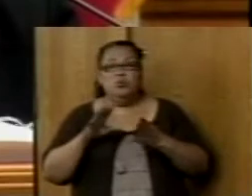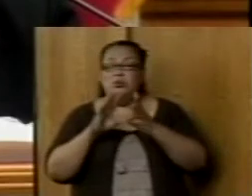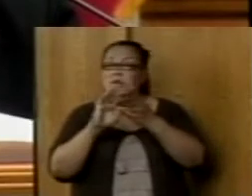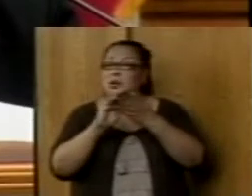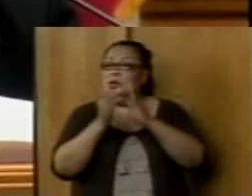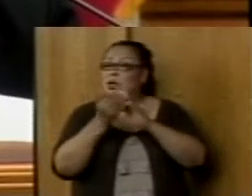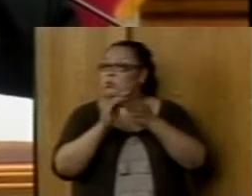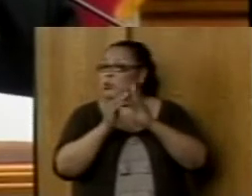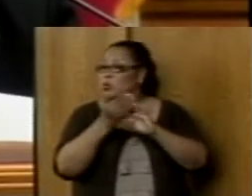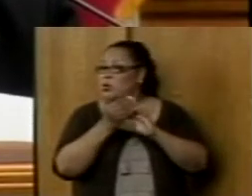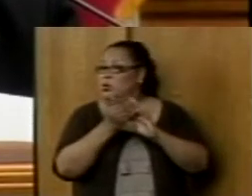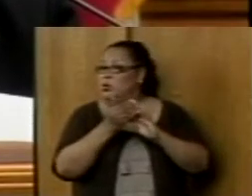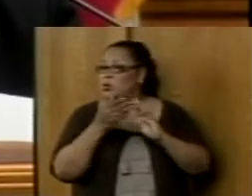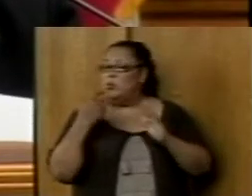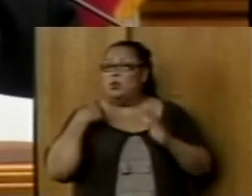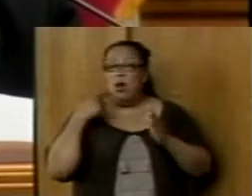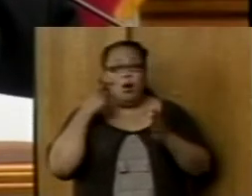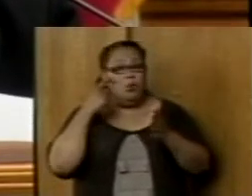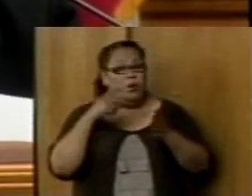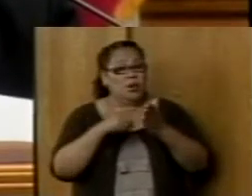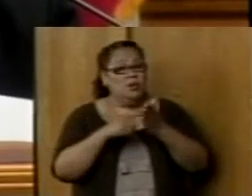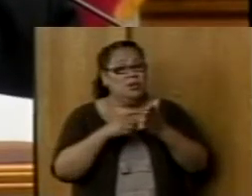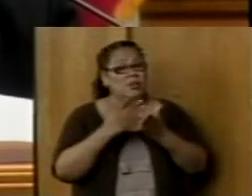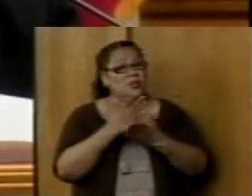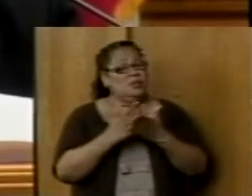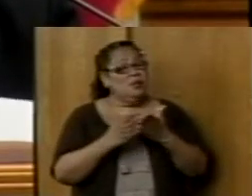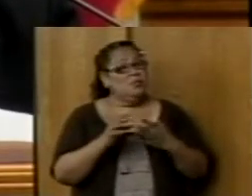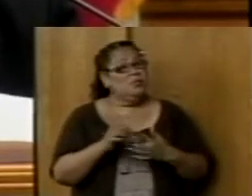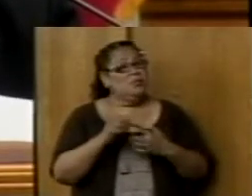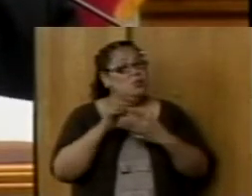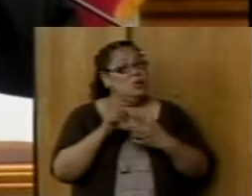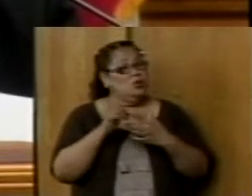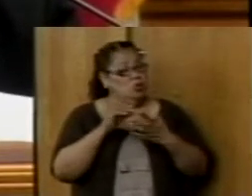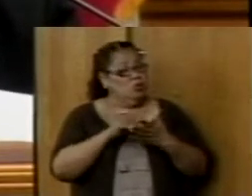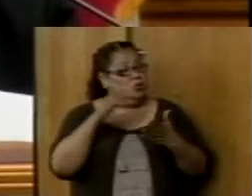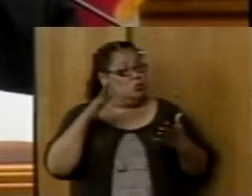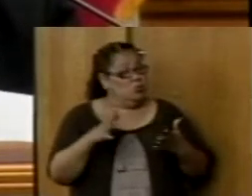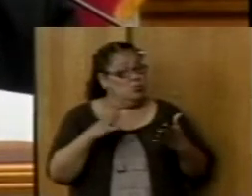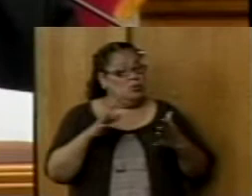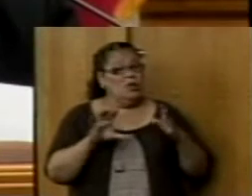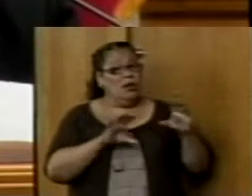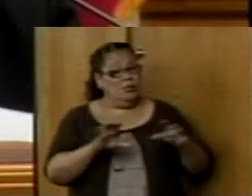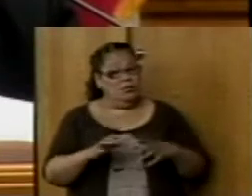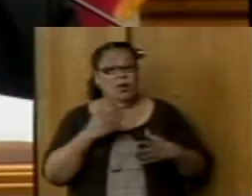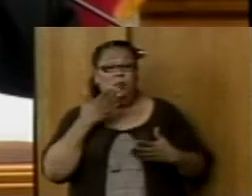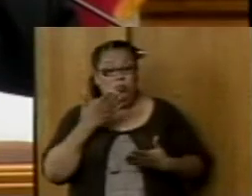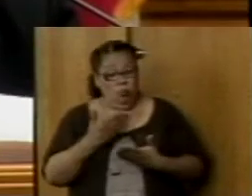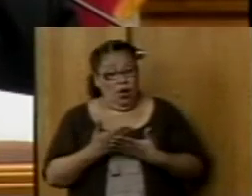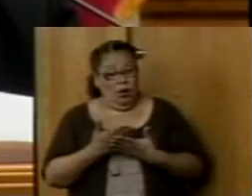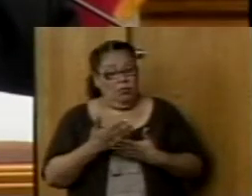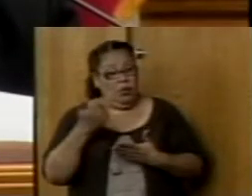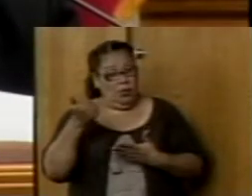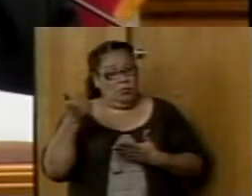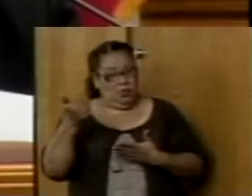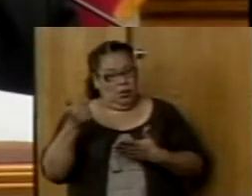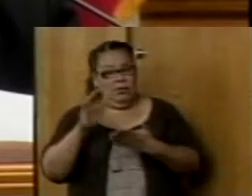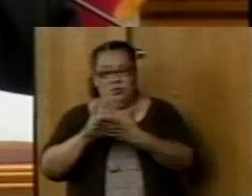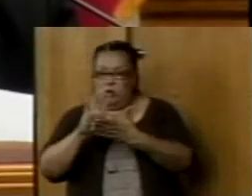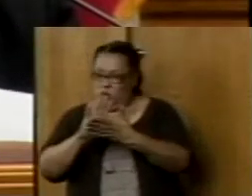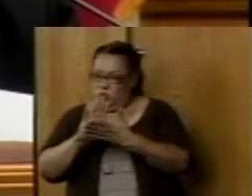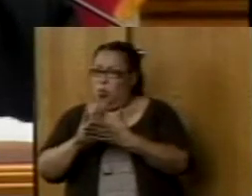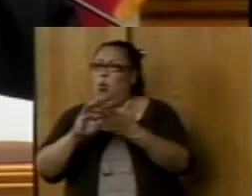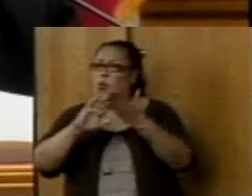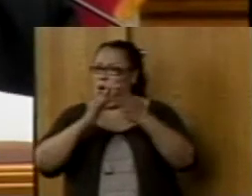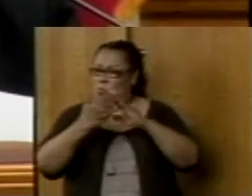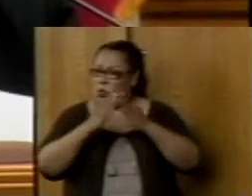are recognizing some very special students that have done very well for themselves, for their school, and their